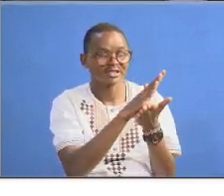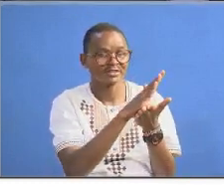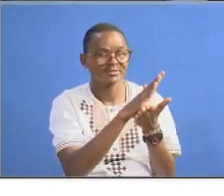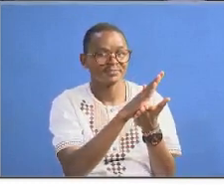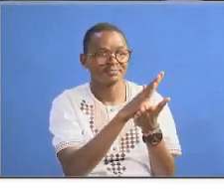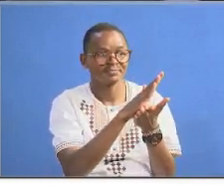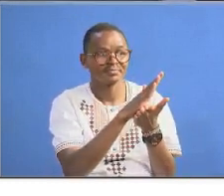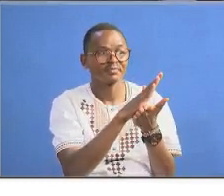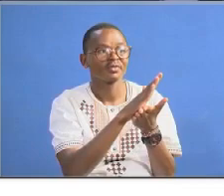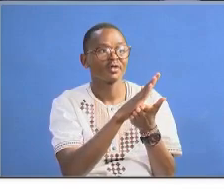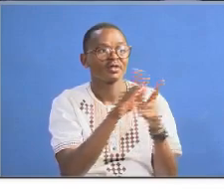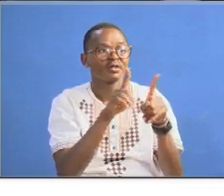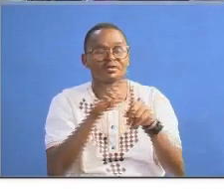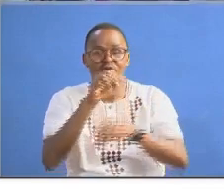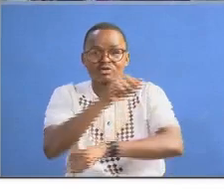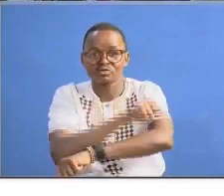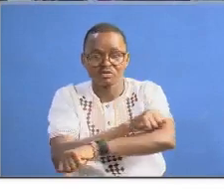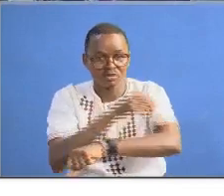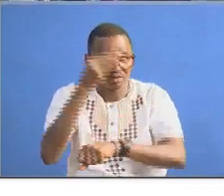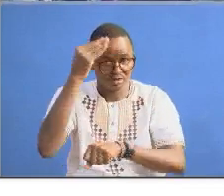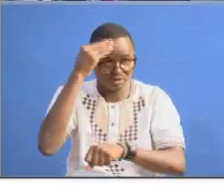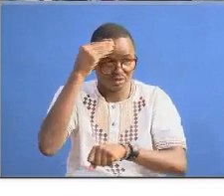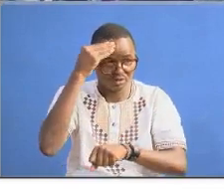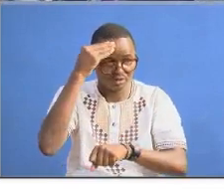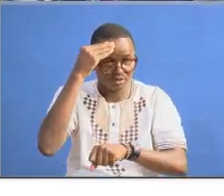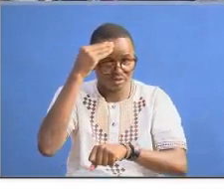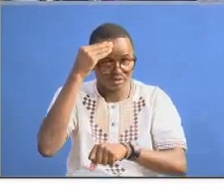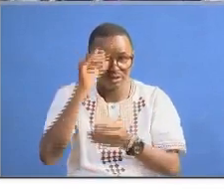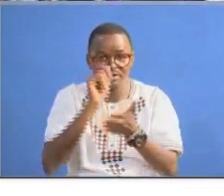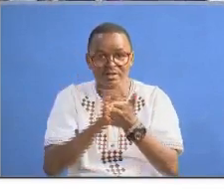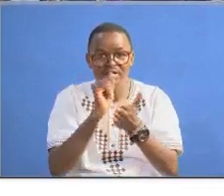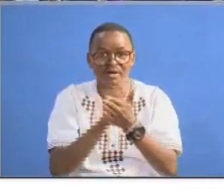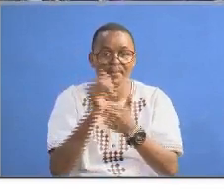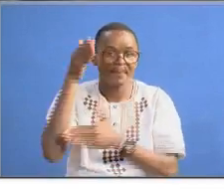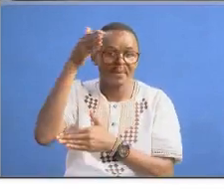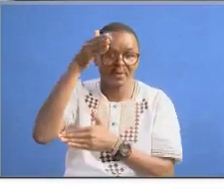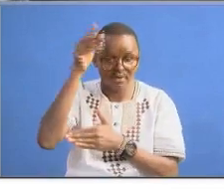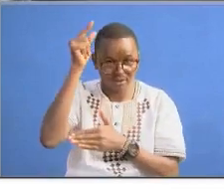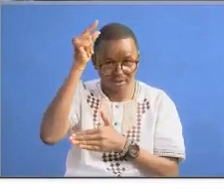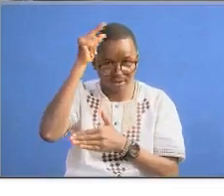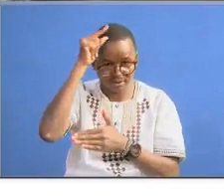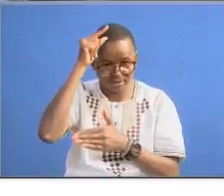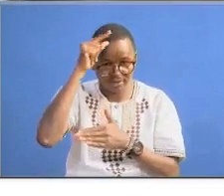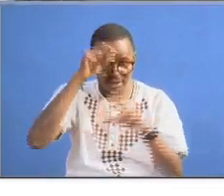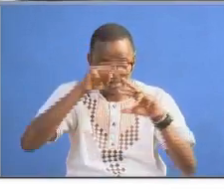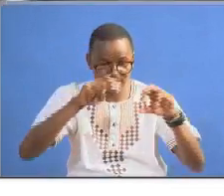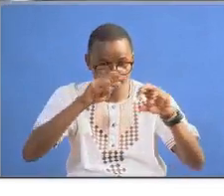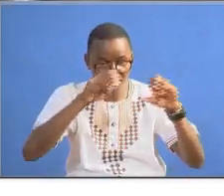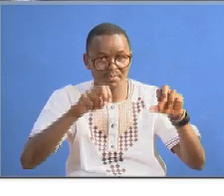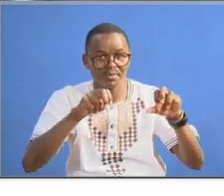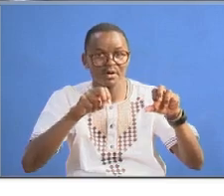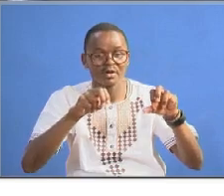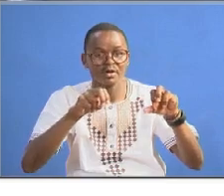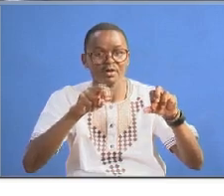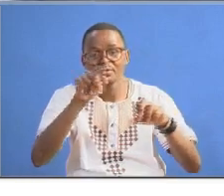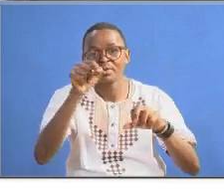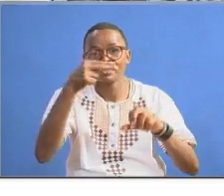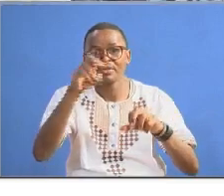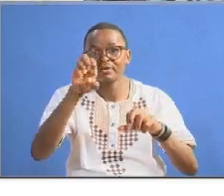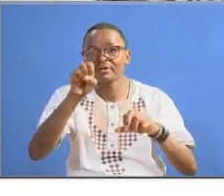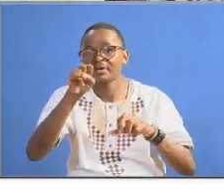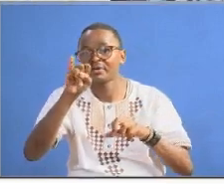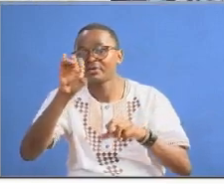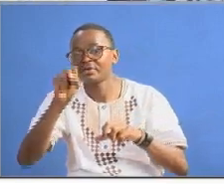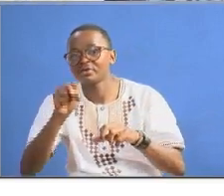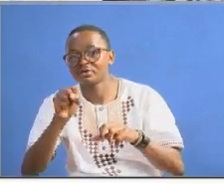The acting dean of the School of Education shunned the claims that postgraduate students pay for their research and thesis to be done.